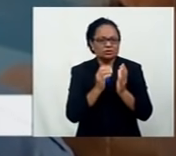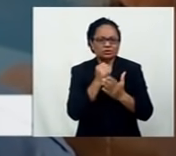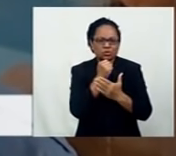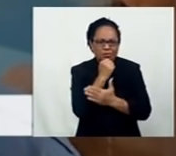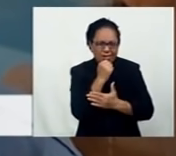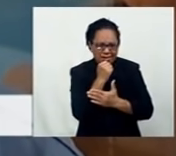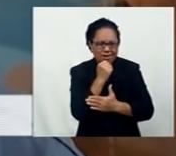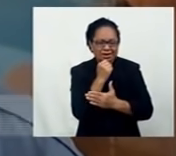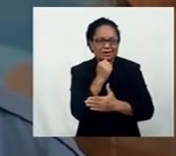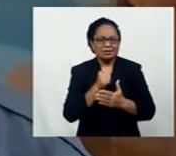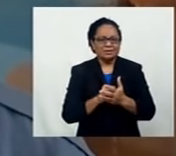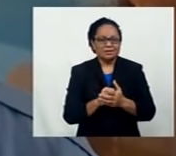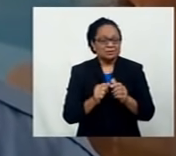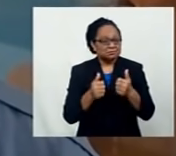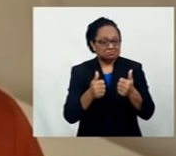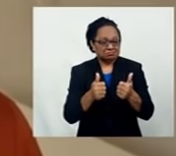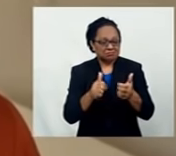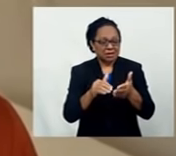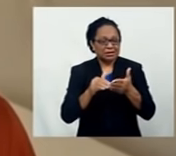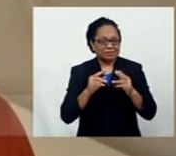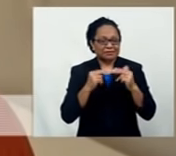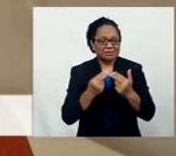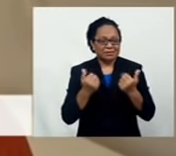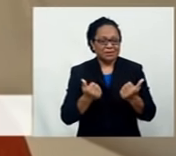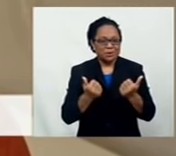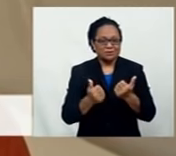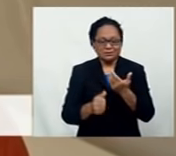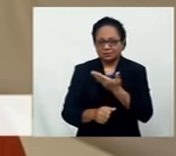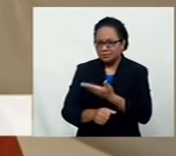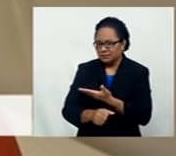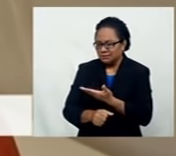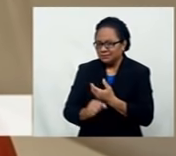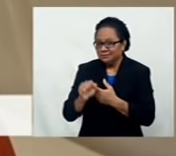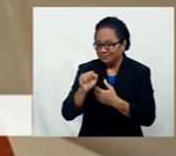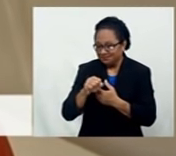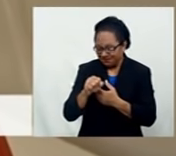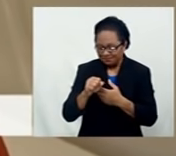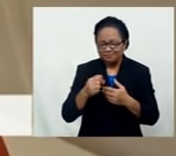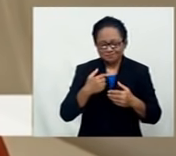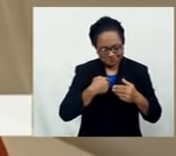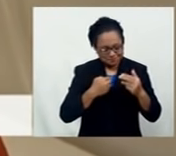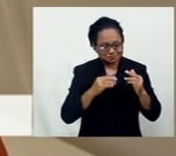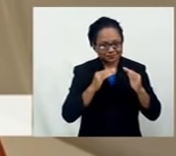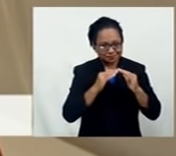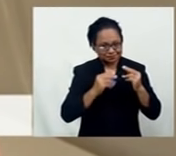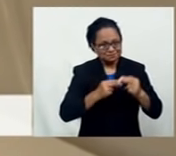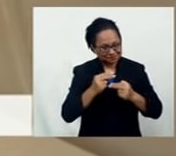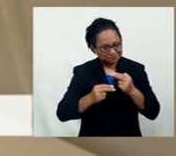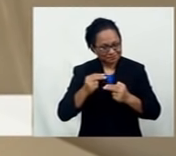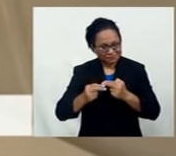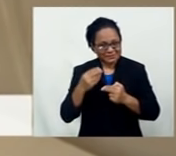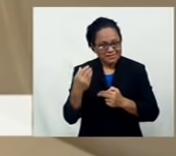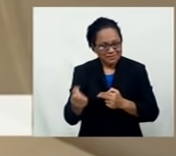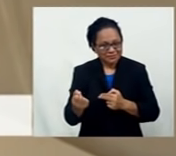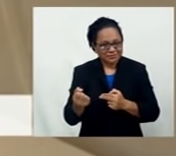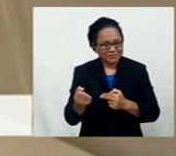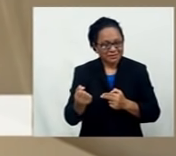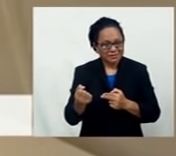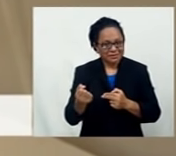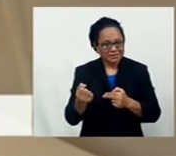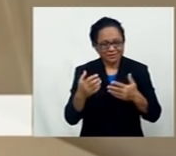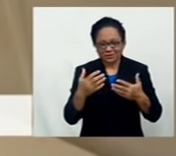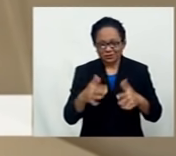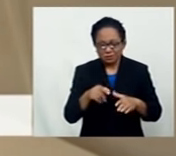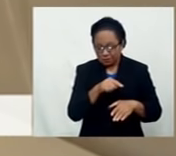it's been beneficial to the family. Yes, I've been doing backyard home gardening at home and it has